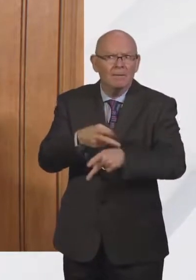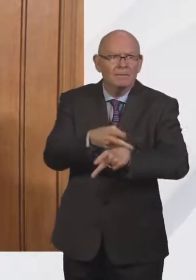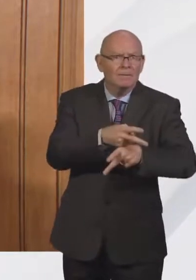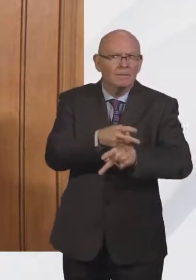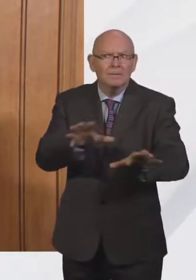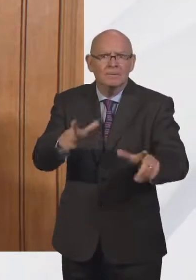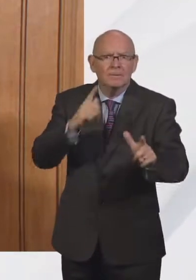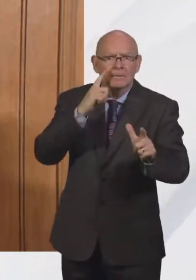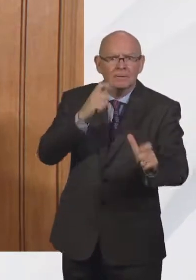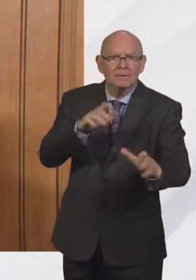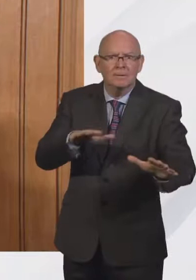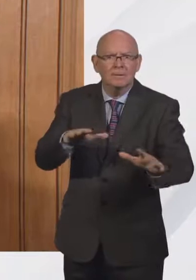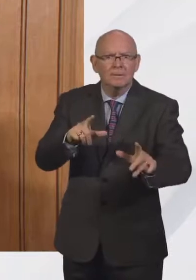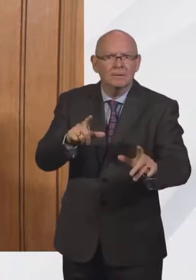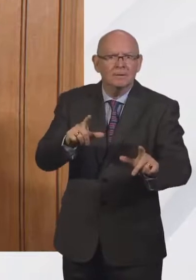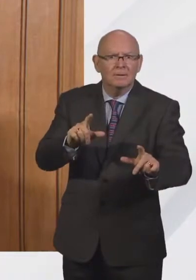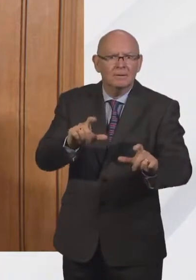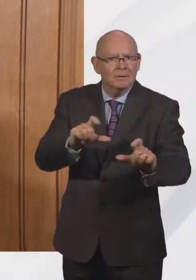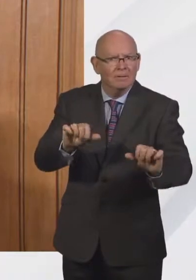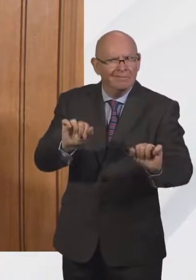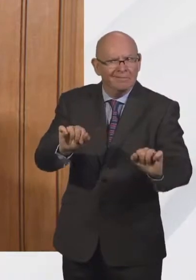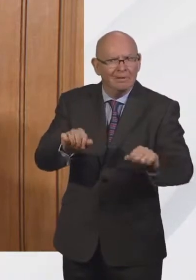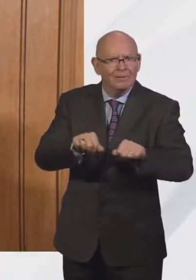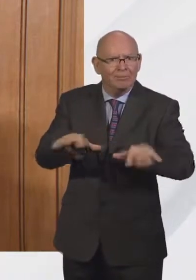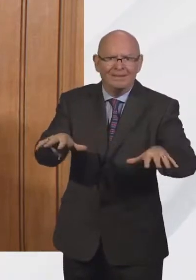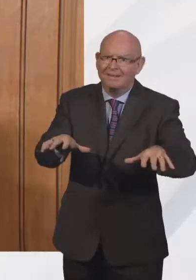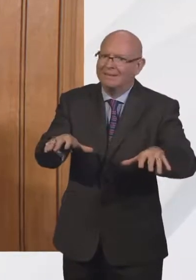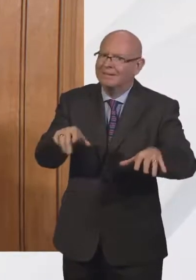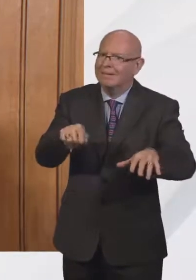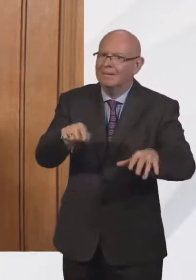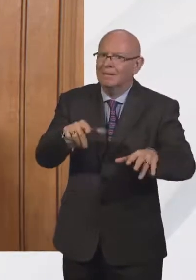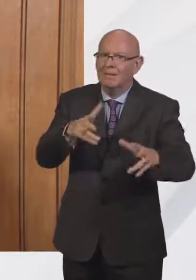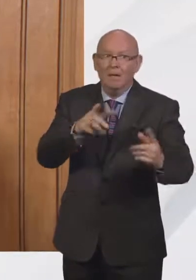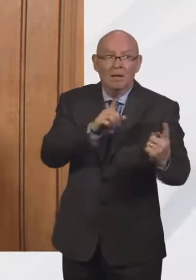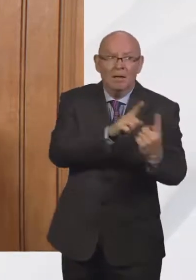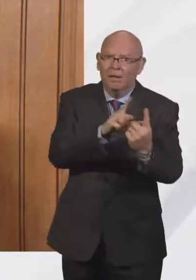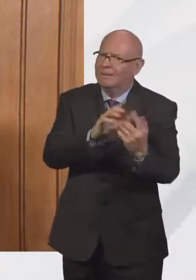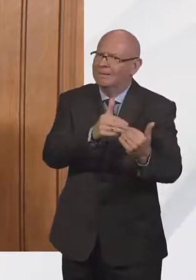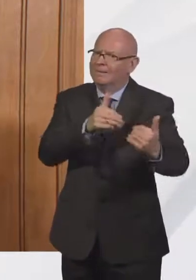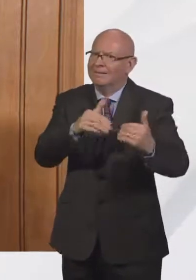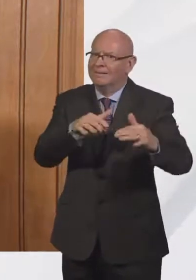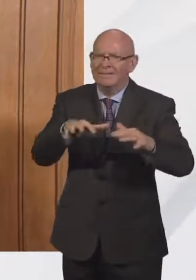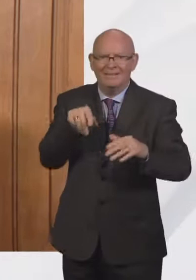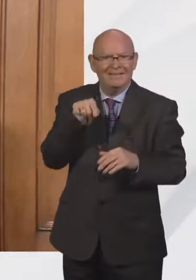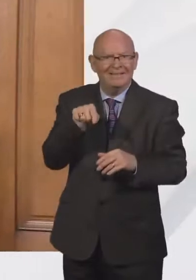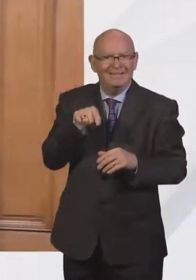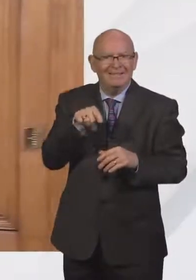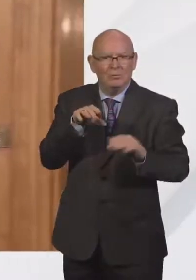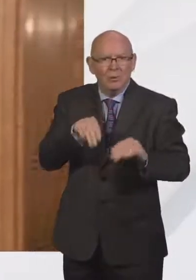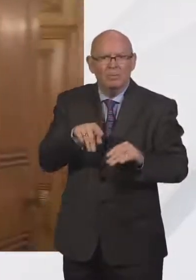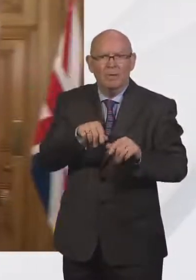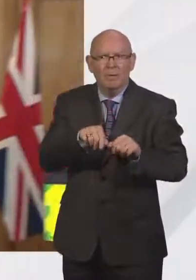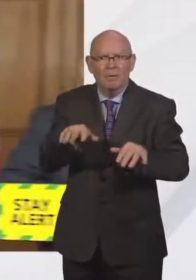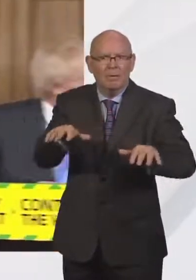that COVID secure really means COVID secure by the way we all adhere to it. Thank you. Thanks very much,